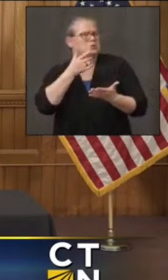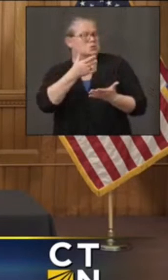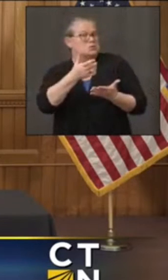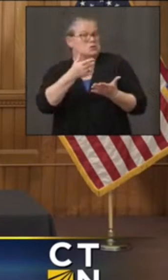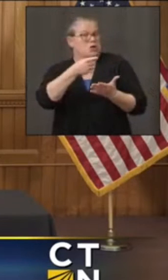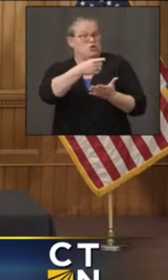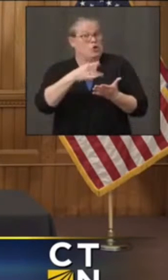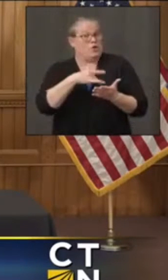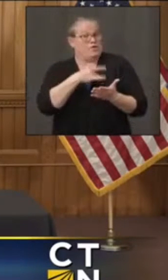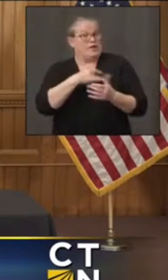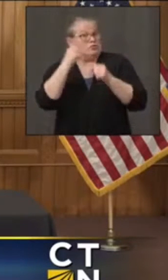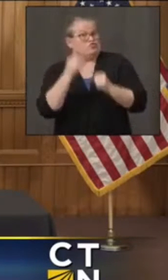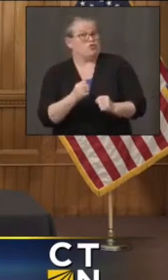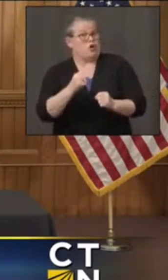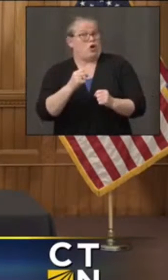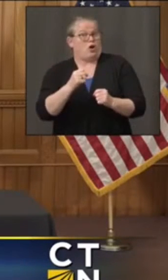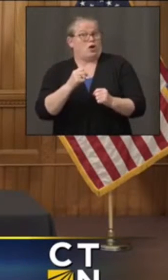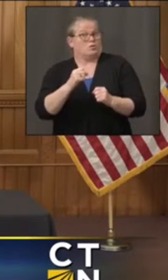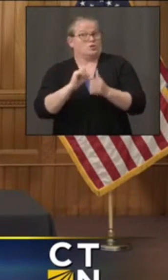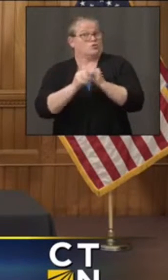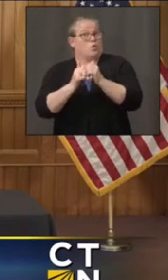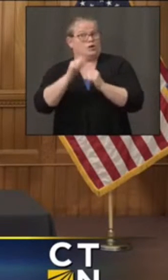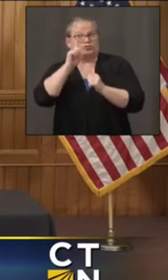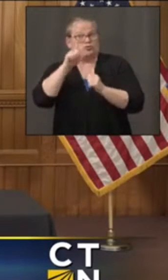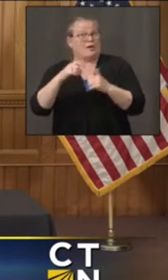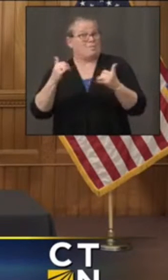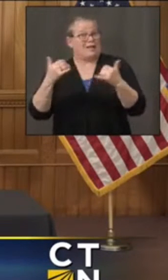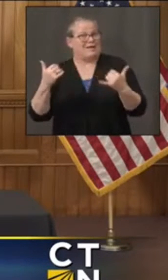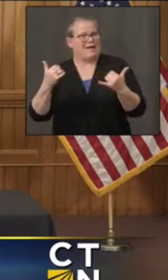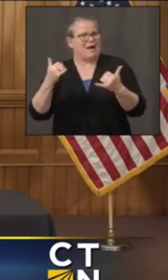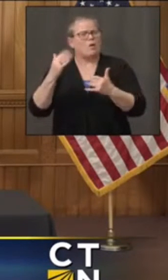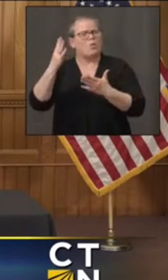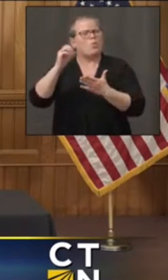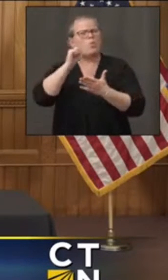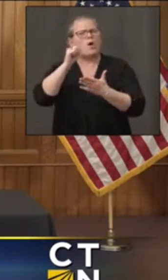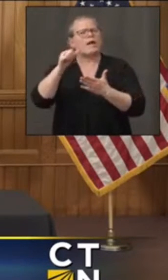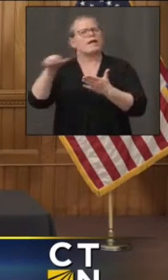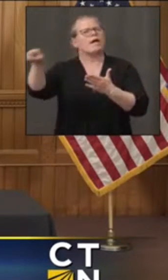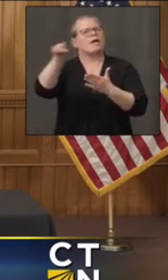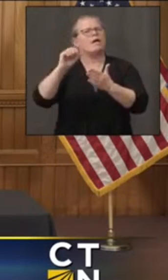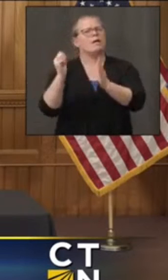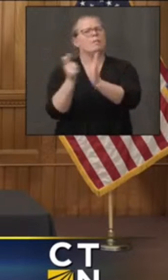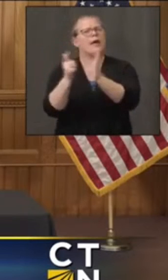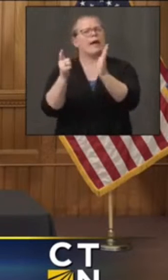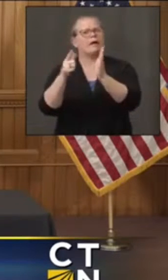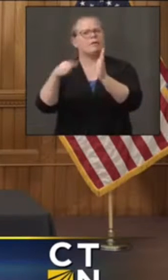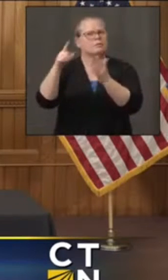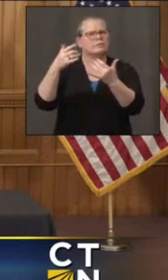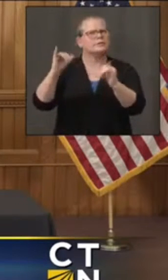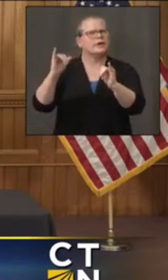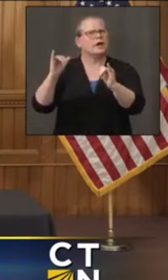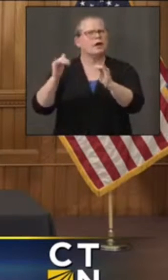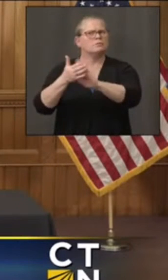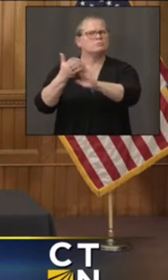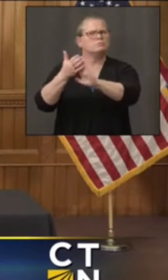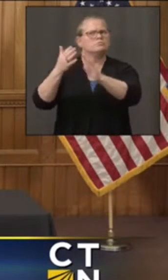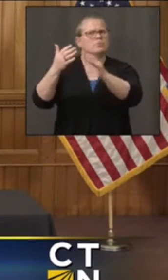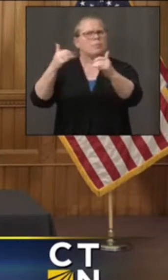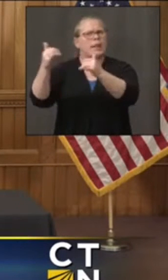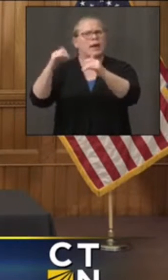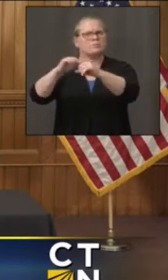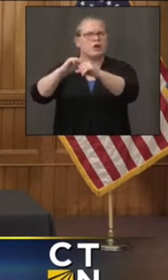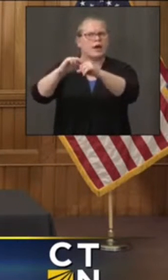sports shouldn't be played right now, how come you haven't actually banned those sports from being played right now? Why has that been left in the hands of local